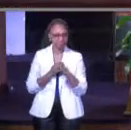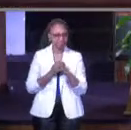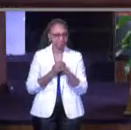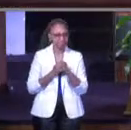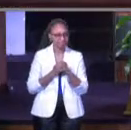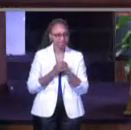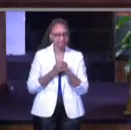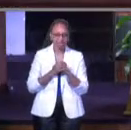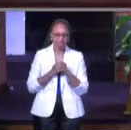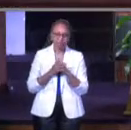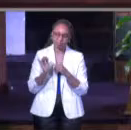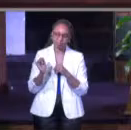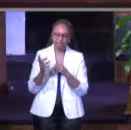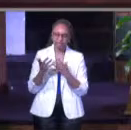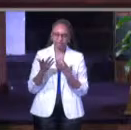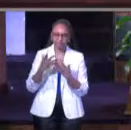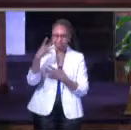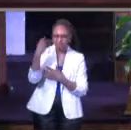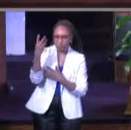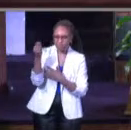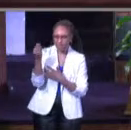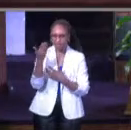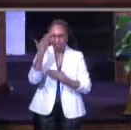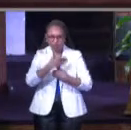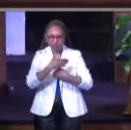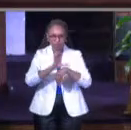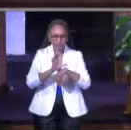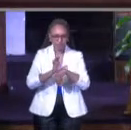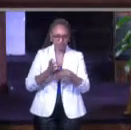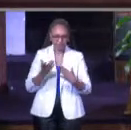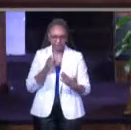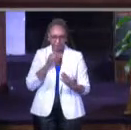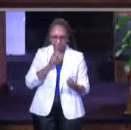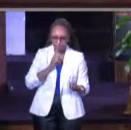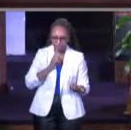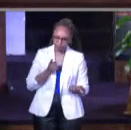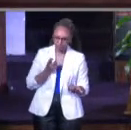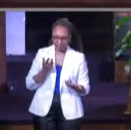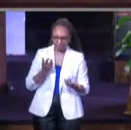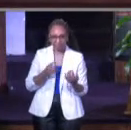It was almost like storefront church. I couldn't tell.